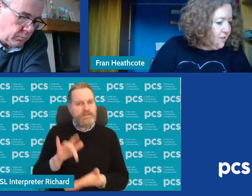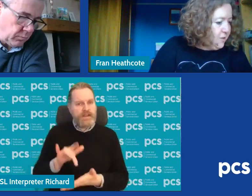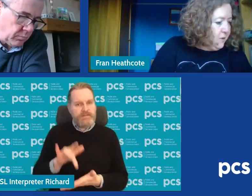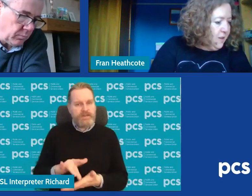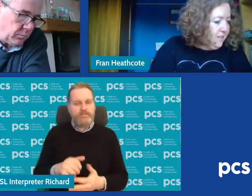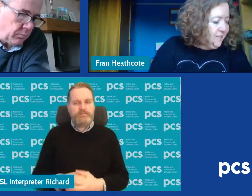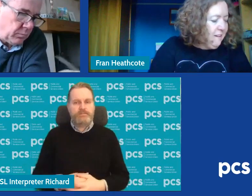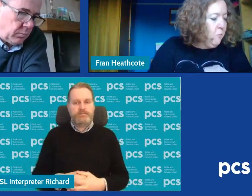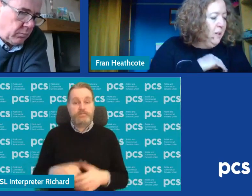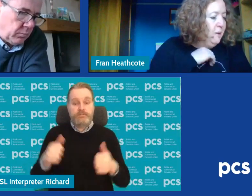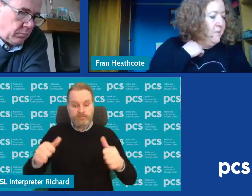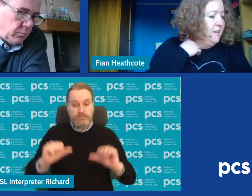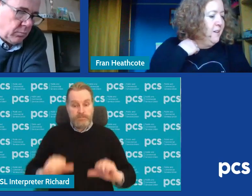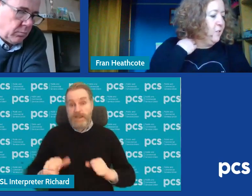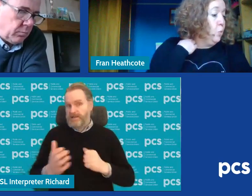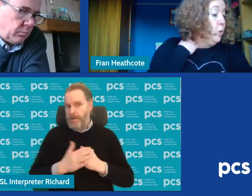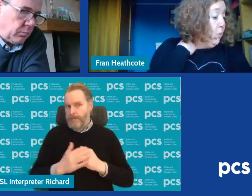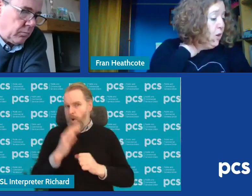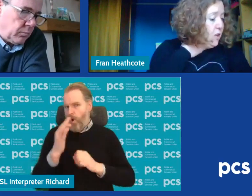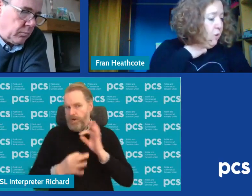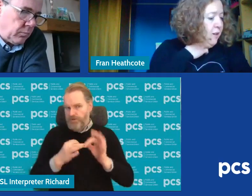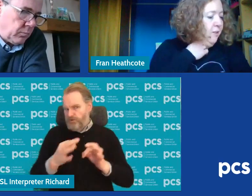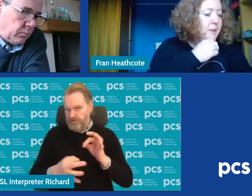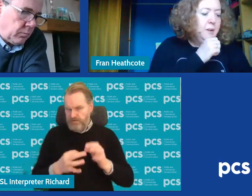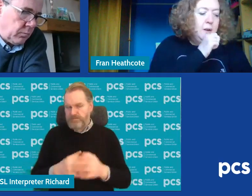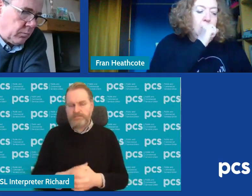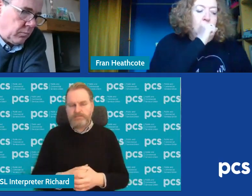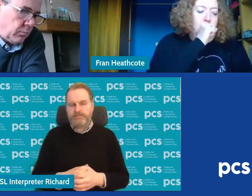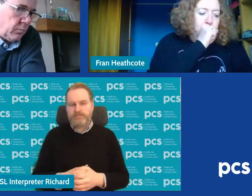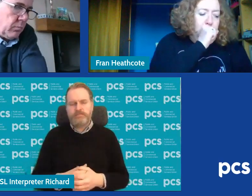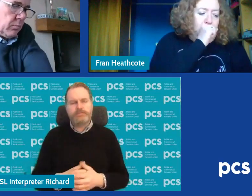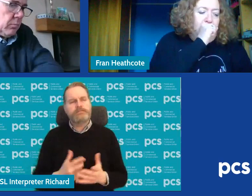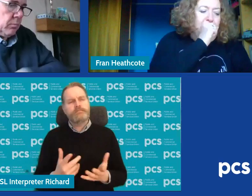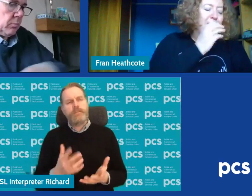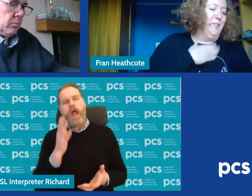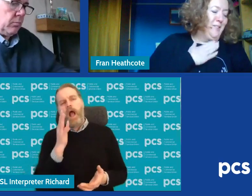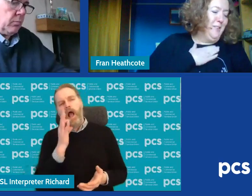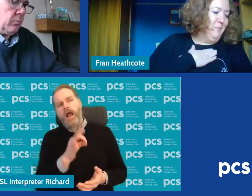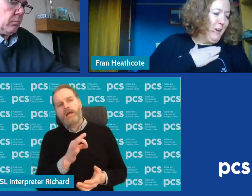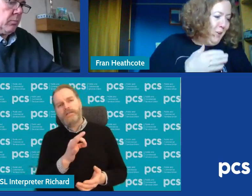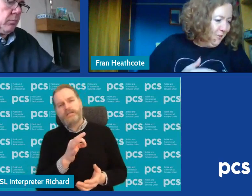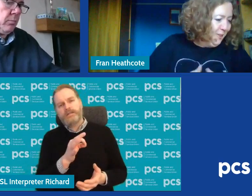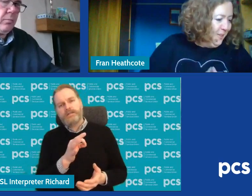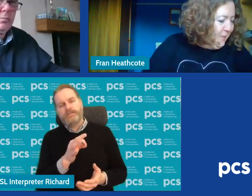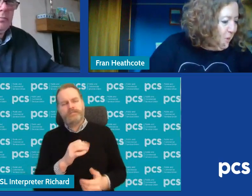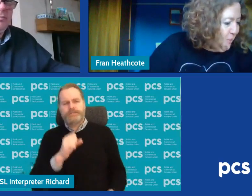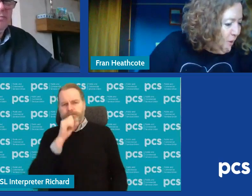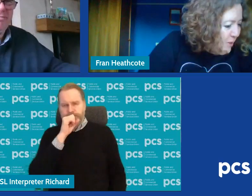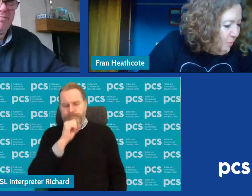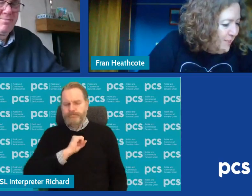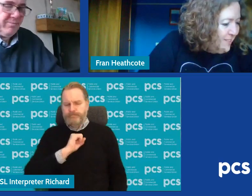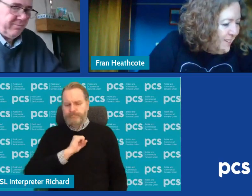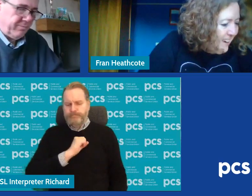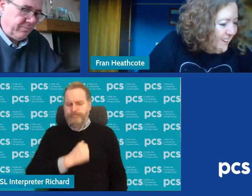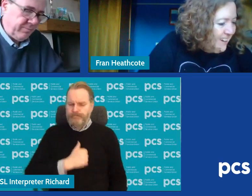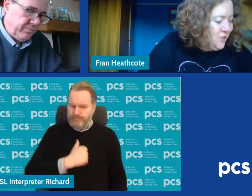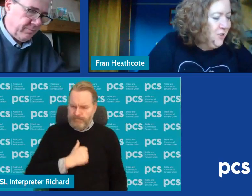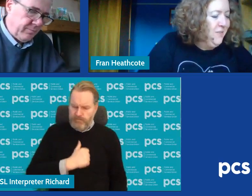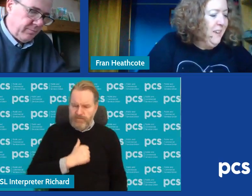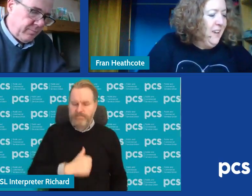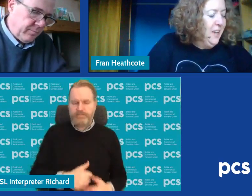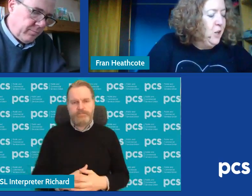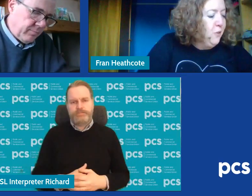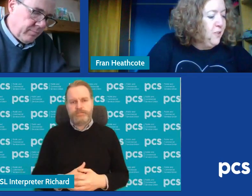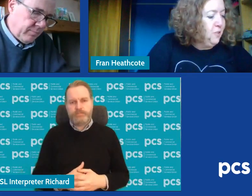questions. So Sarah Williams asked, would it be worthwhile, you have to excuse my cough, would it be worthwhile targeting